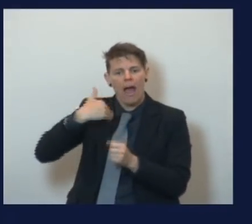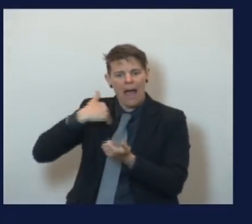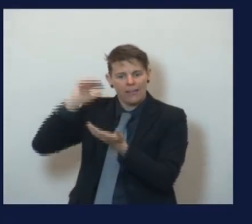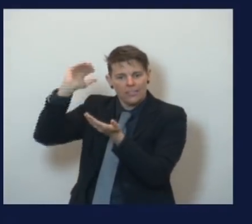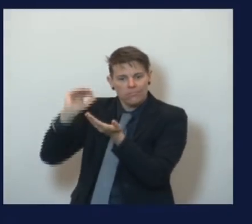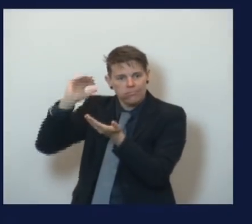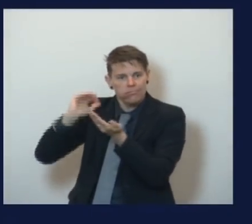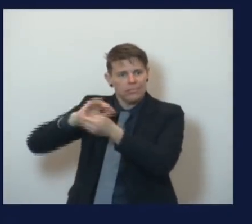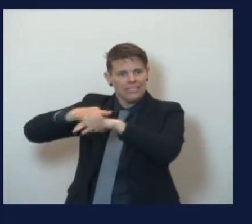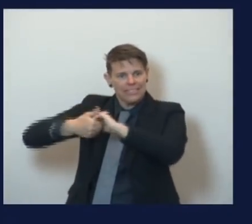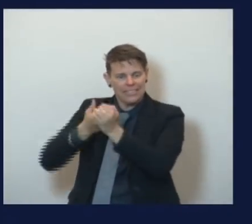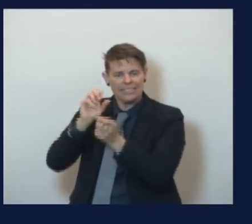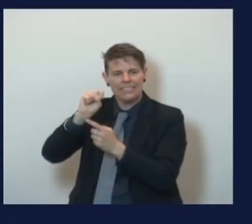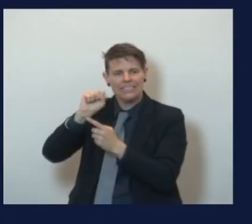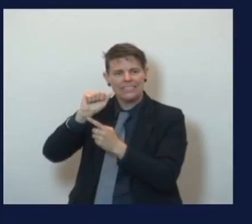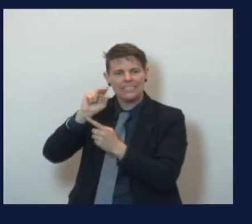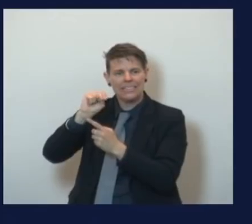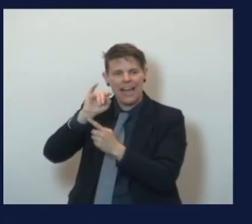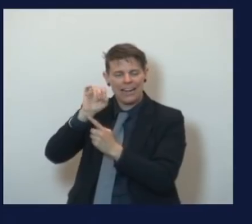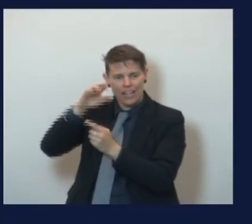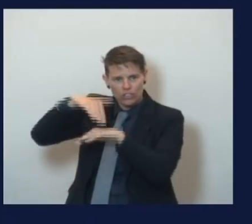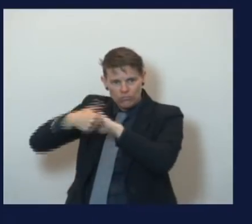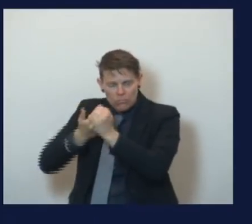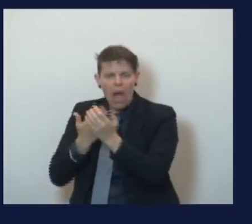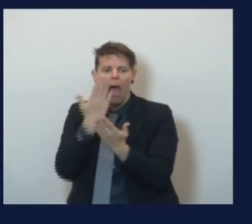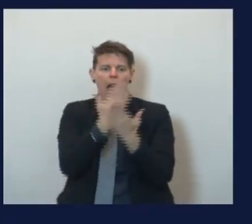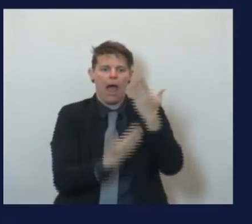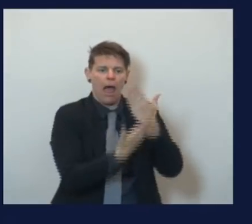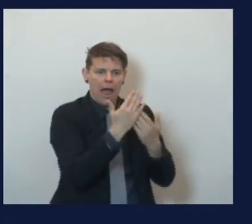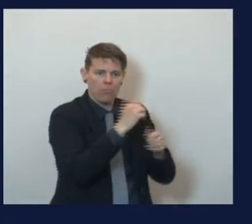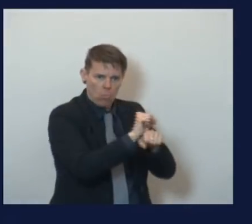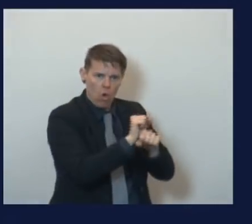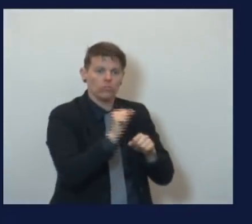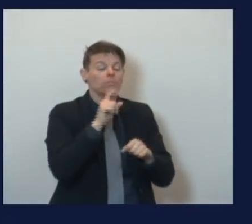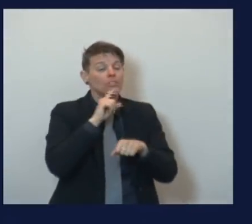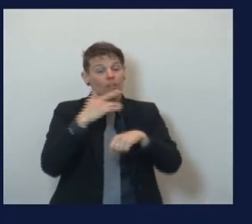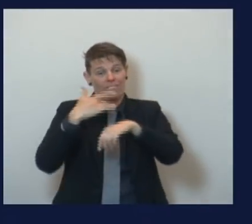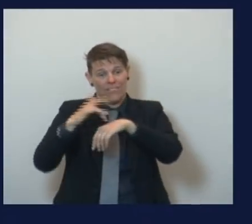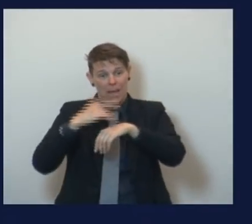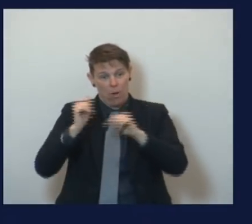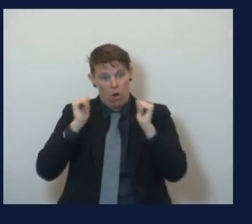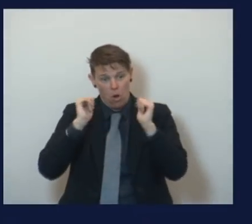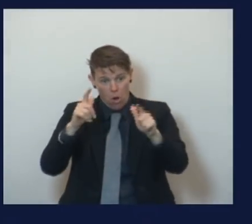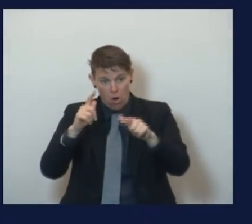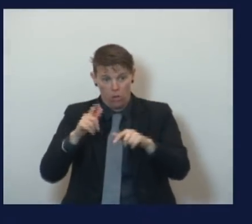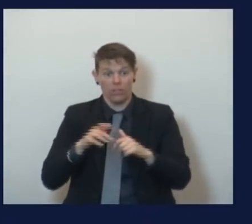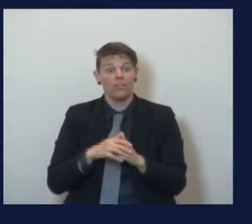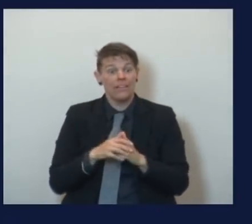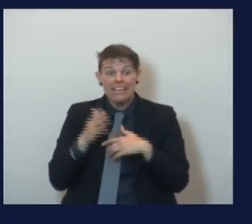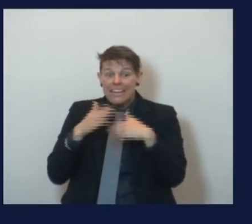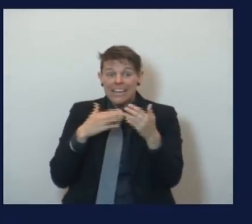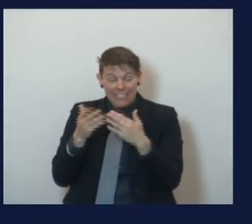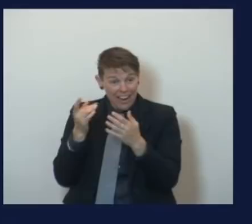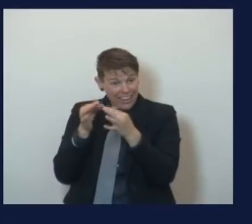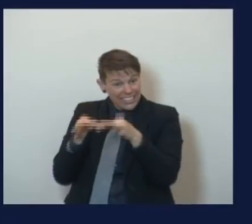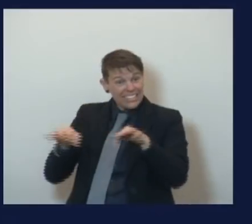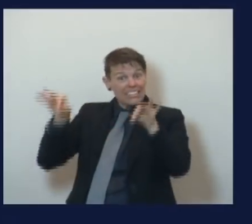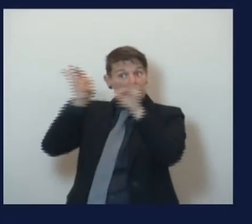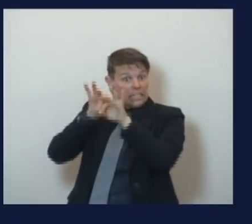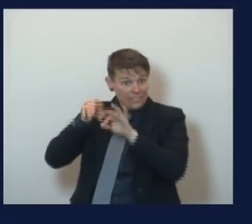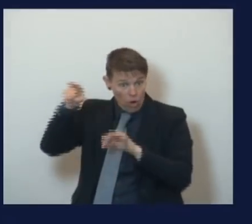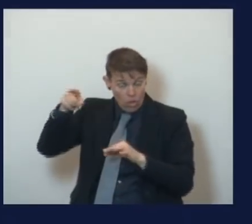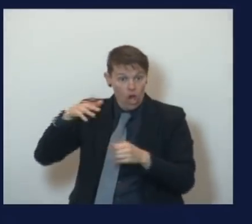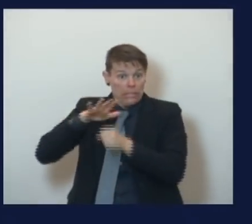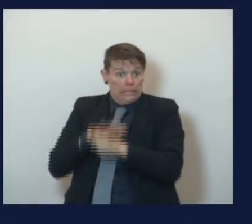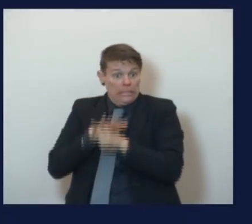readily available to employees. We continue to hear even for essential workers, that's becoming stressful as we open